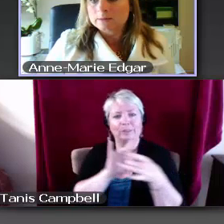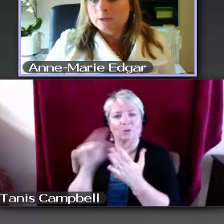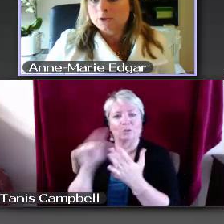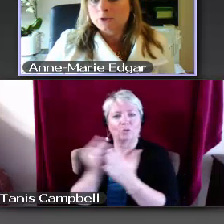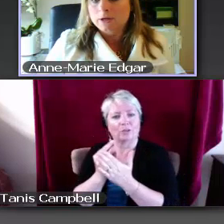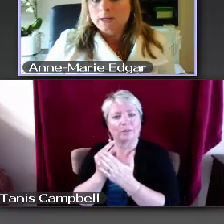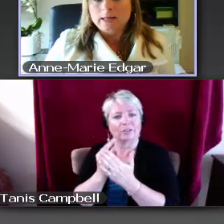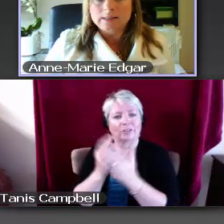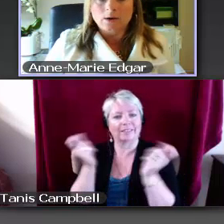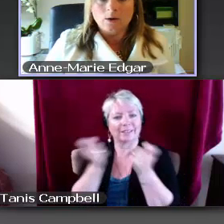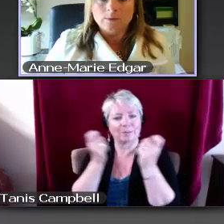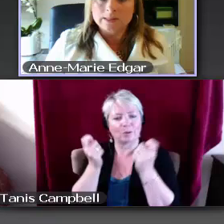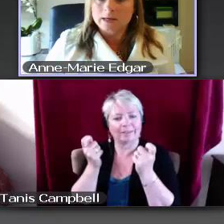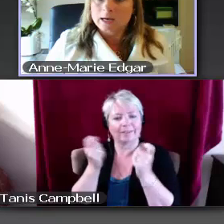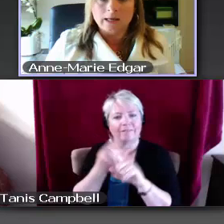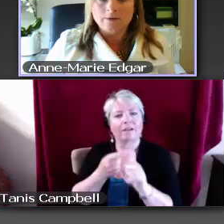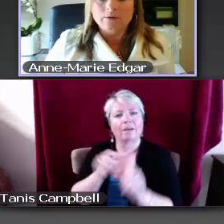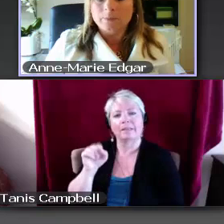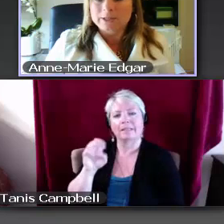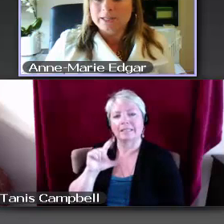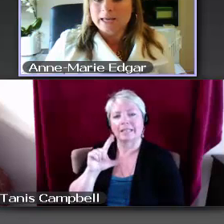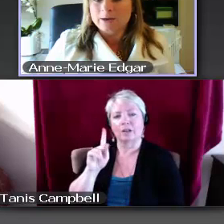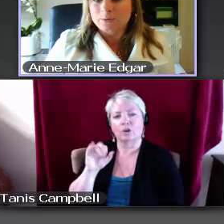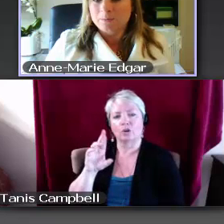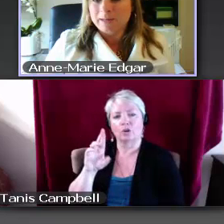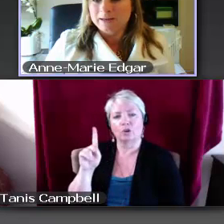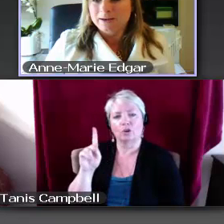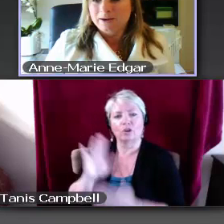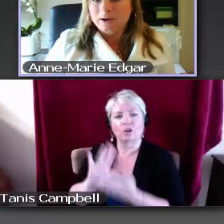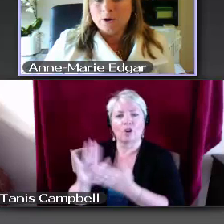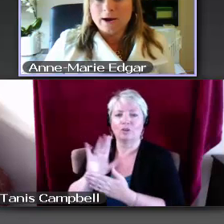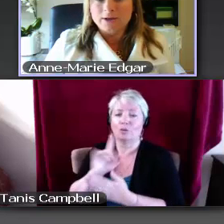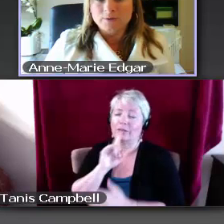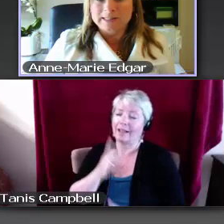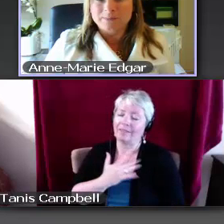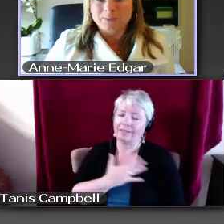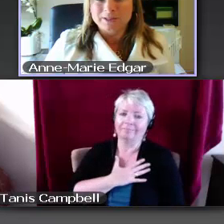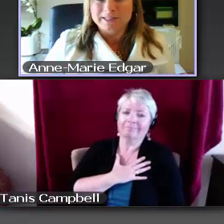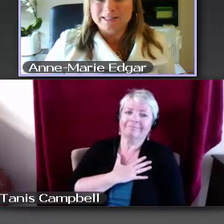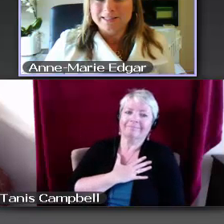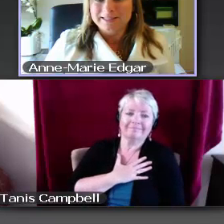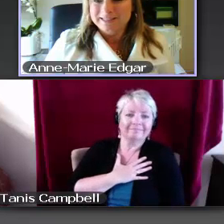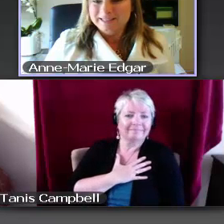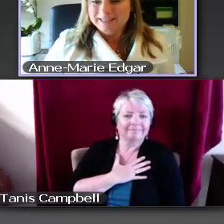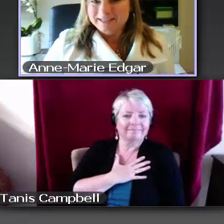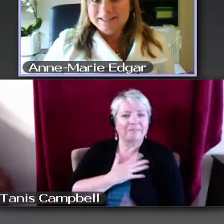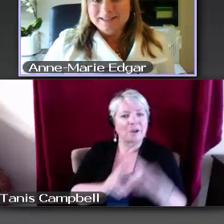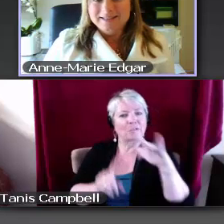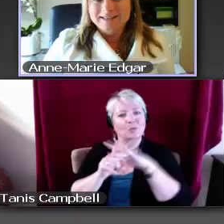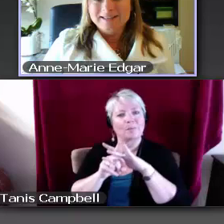the years, which is always a highlight for me to get out and meet our graduates in person.